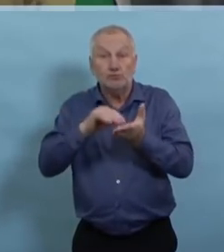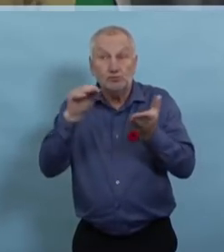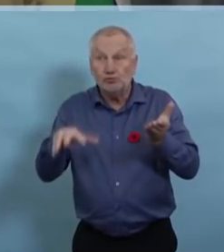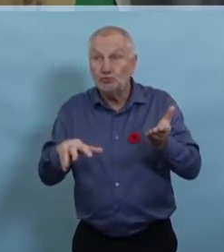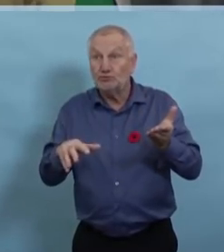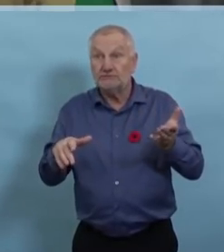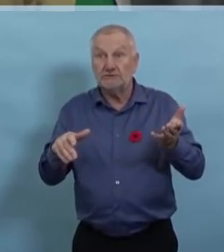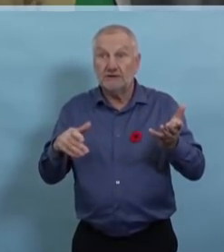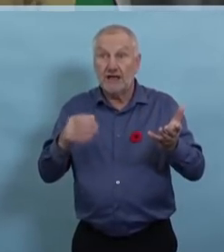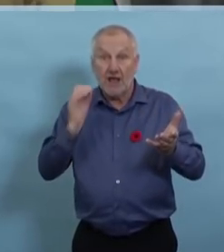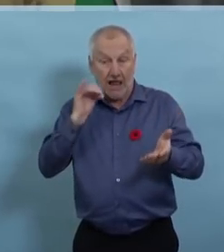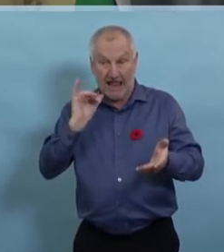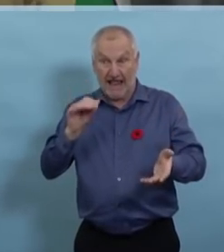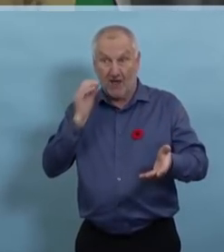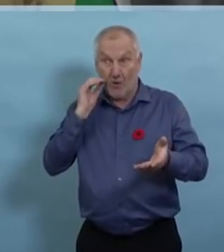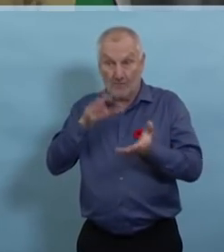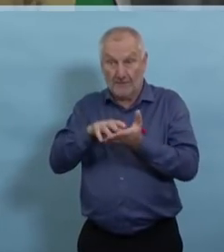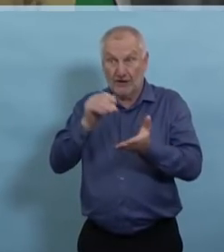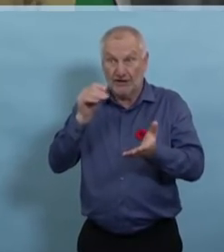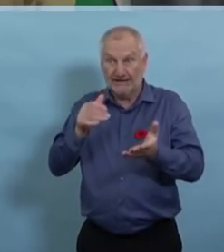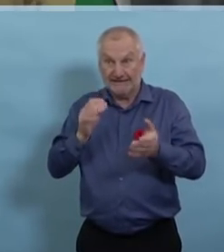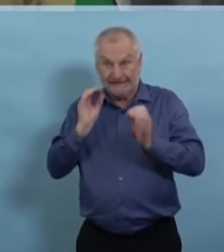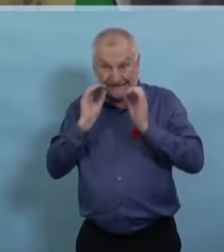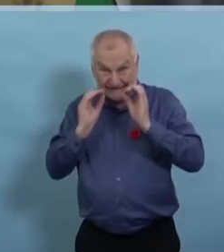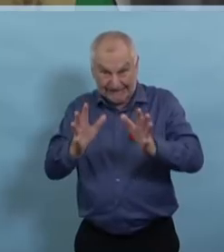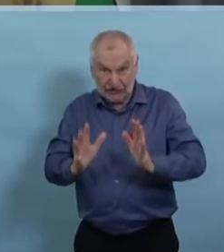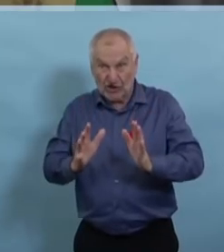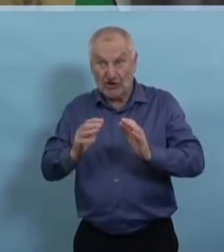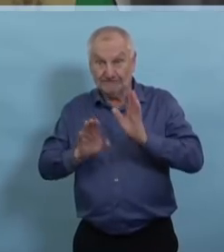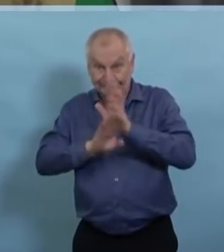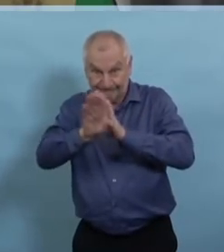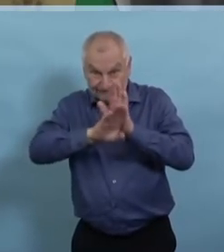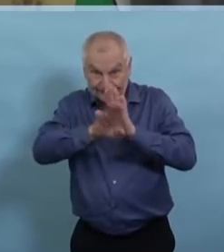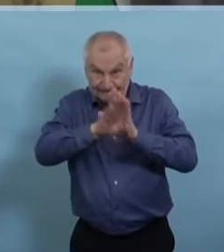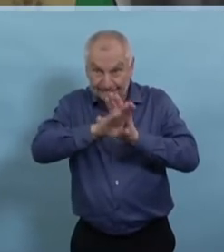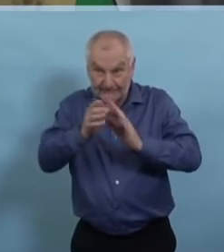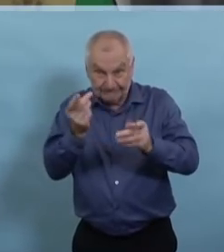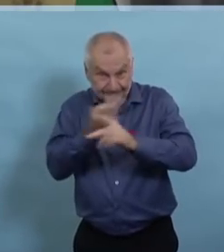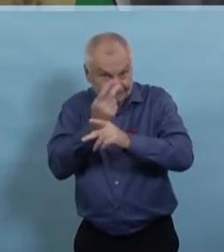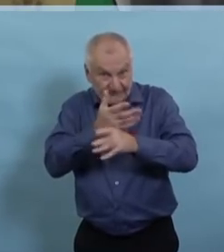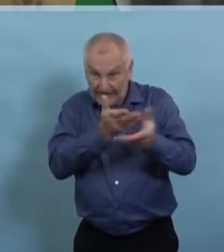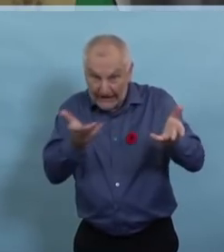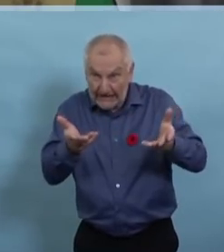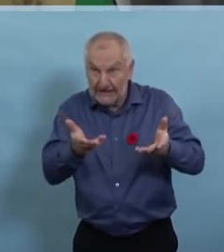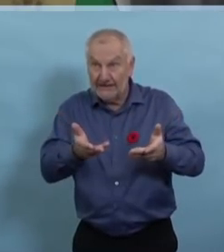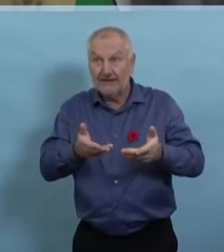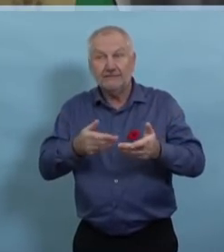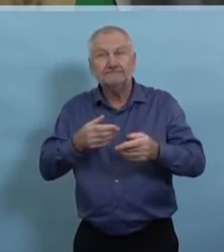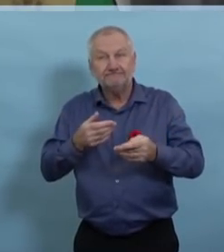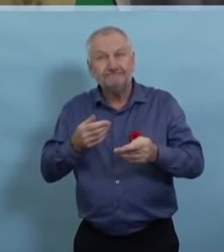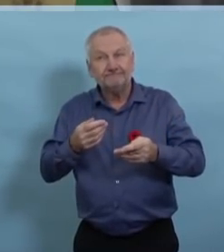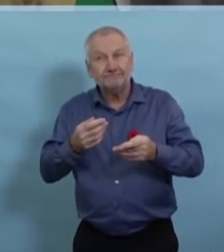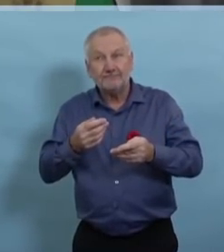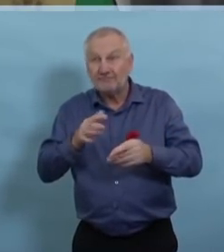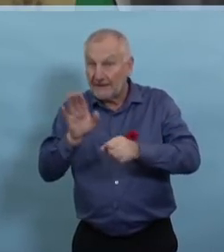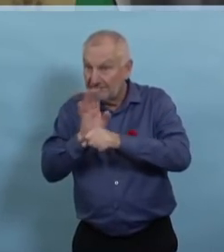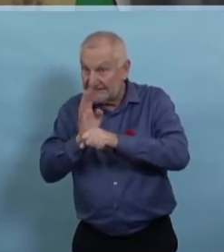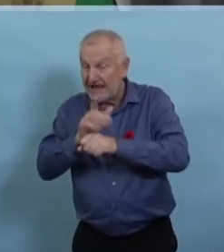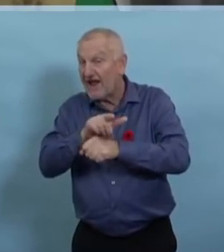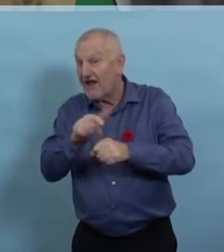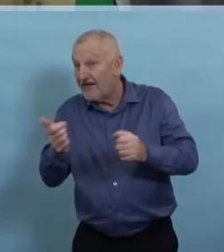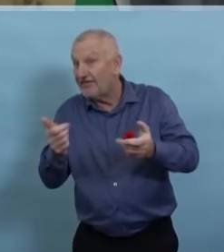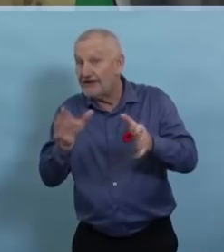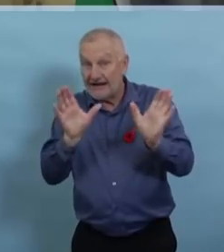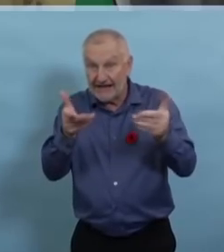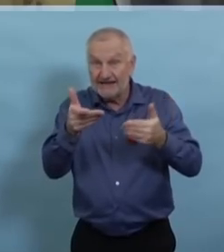upon the teachers to be developing that when they're doing other things within their classrooms. And these modules and at-home learning resources